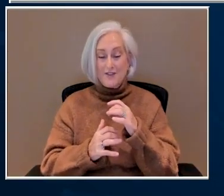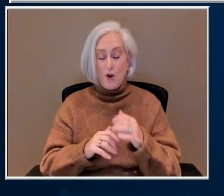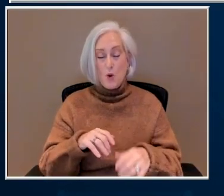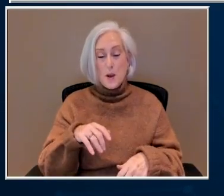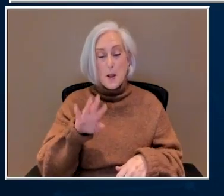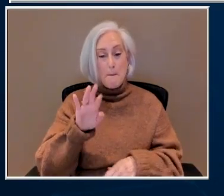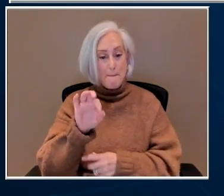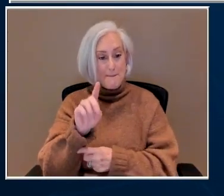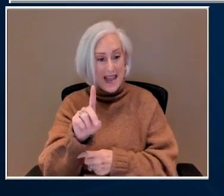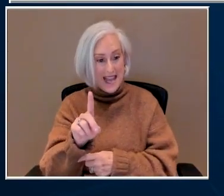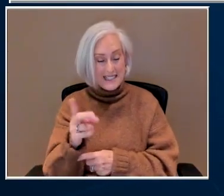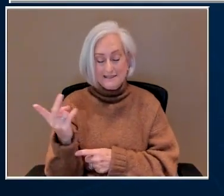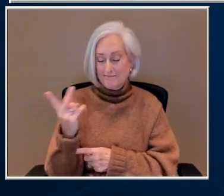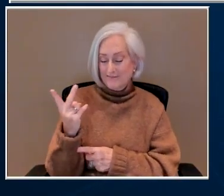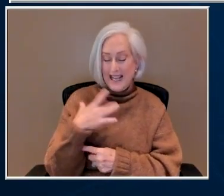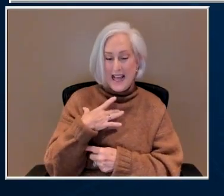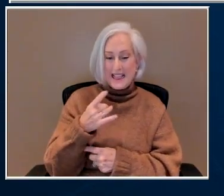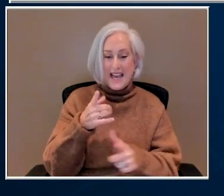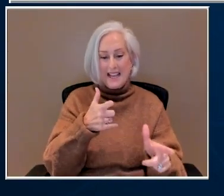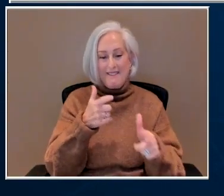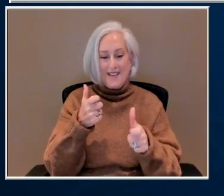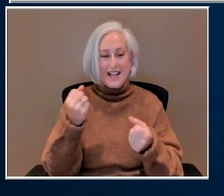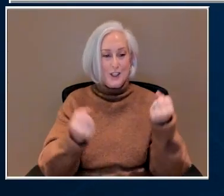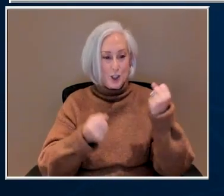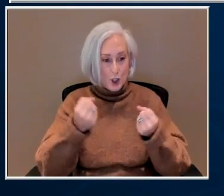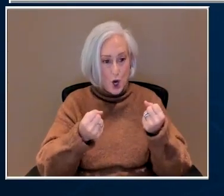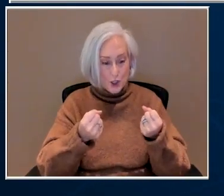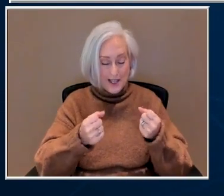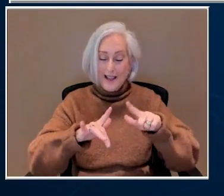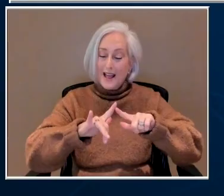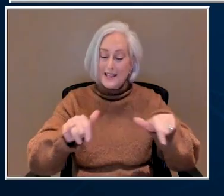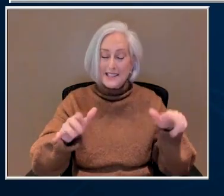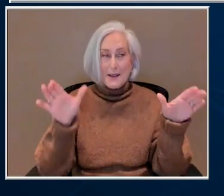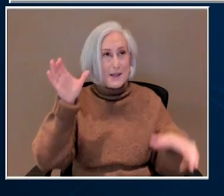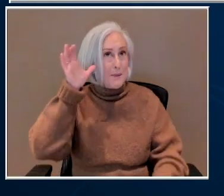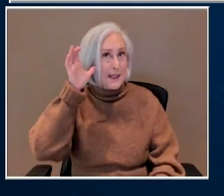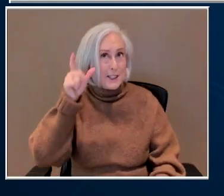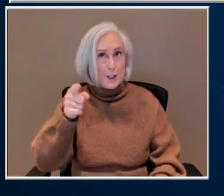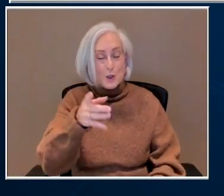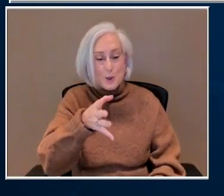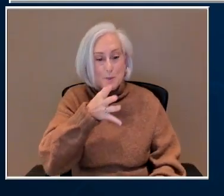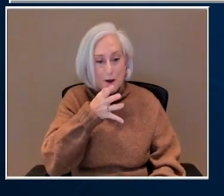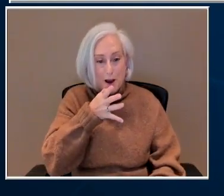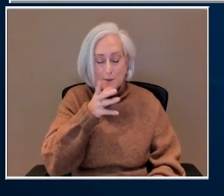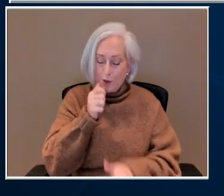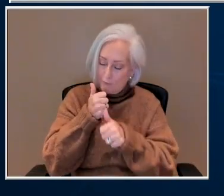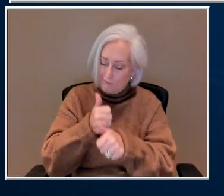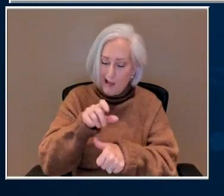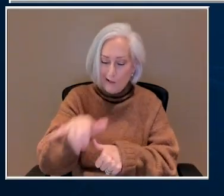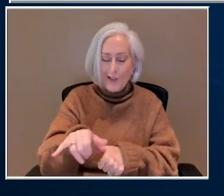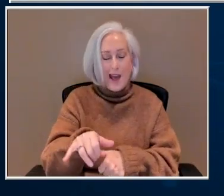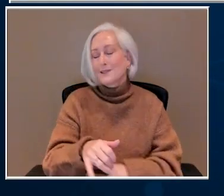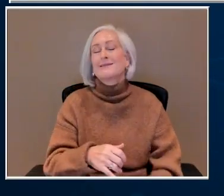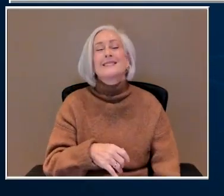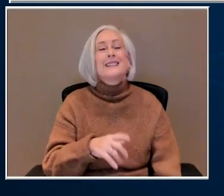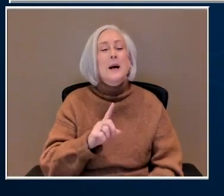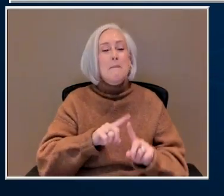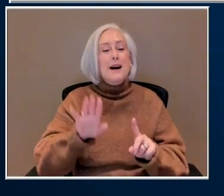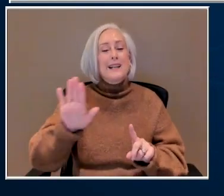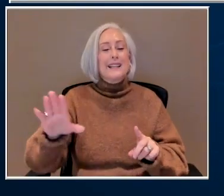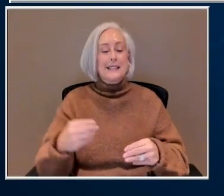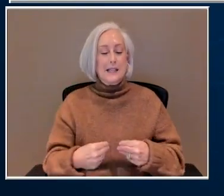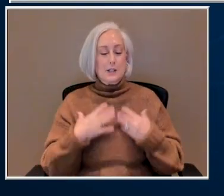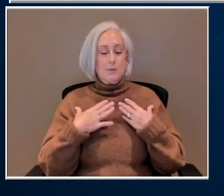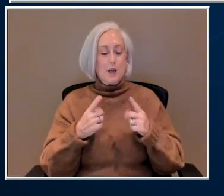cars. But we also both listen to our mothers, so what your mother says does go. But it's the inspiration that he gives to anybody that